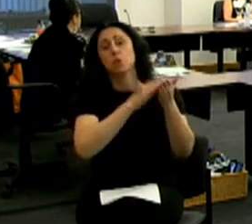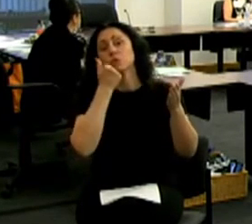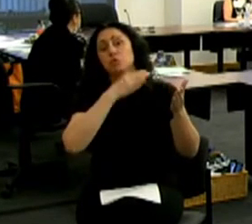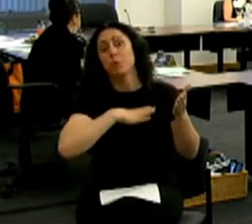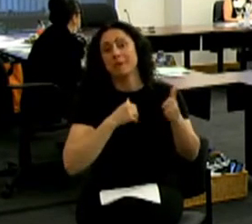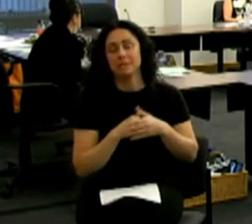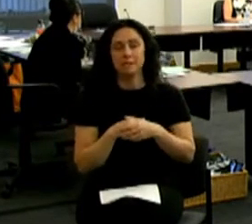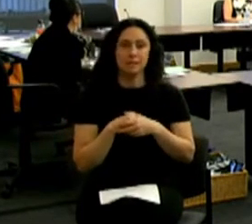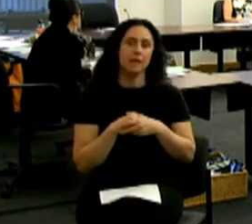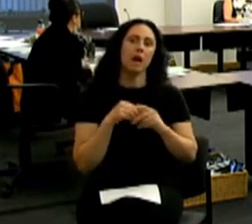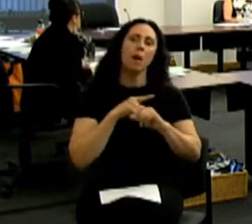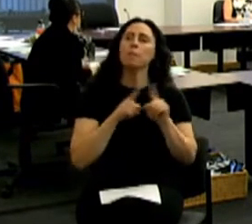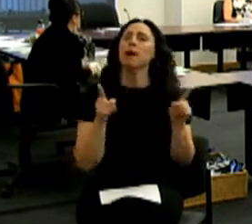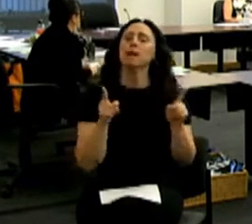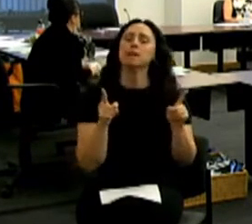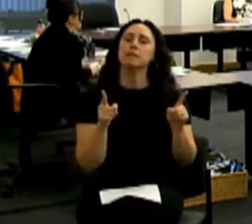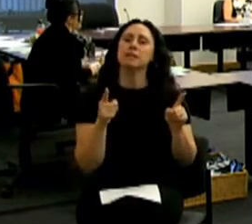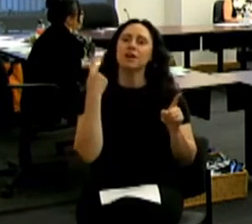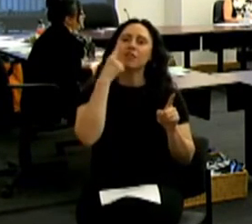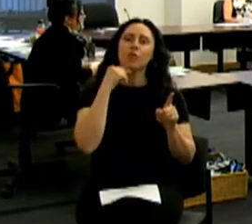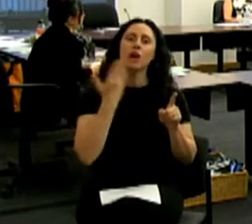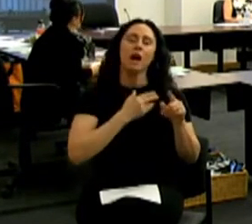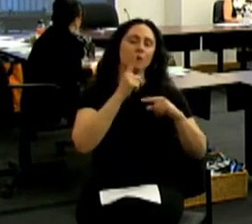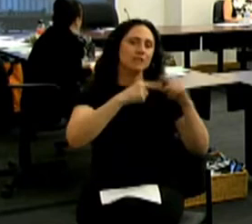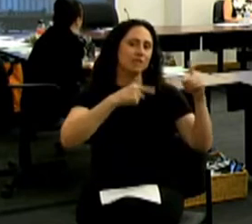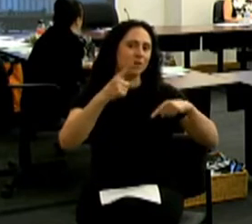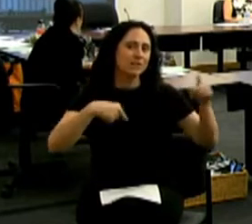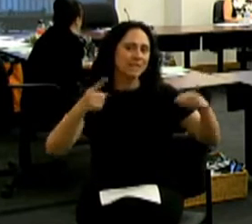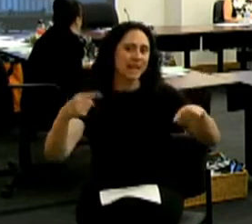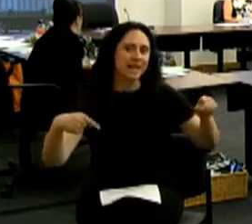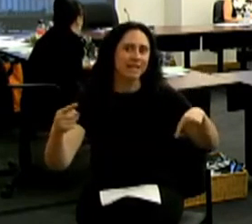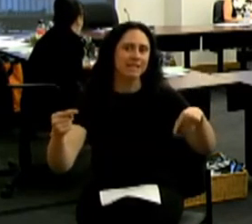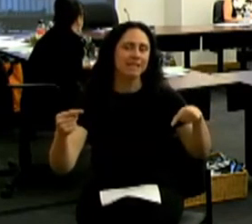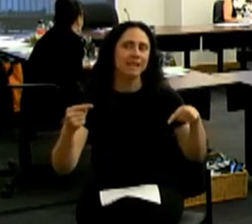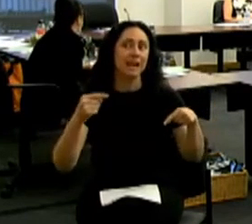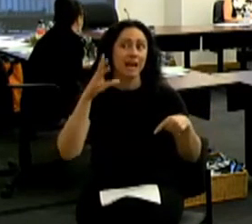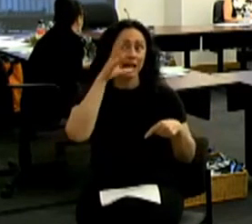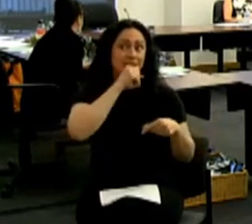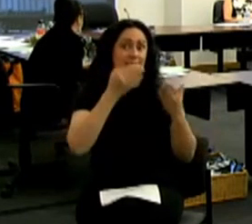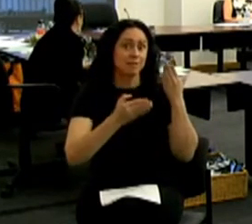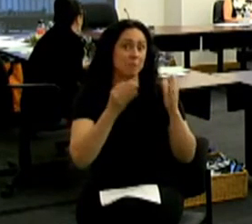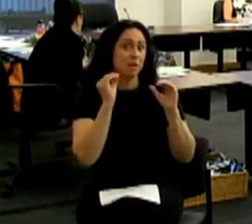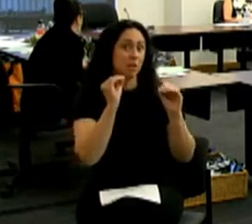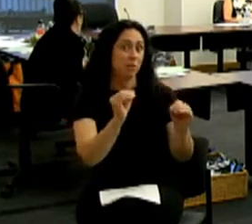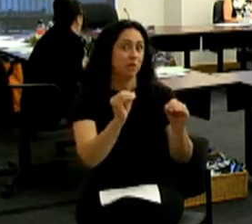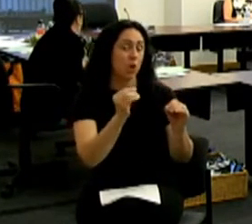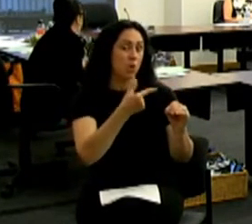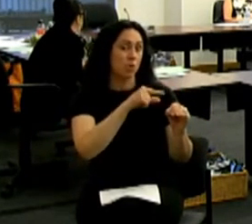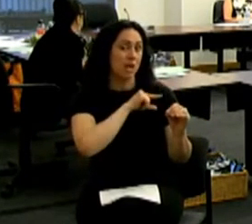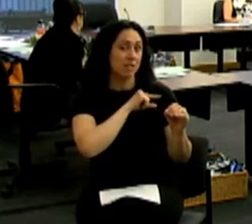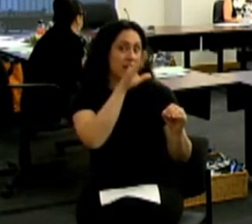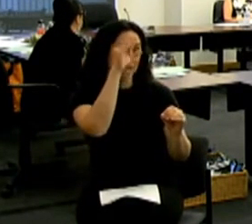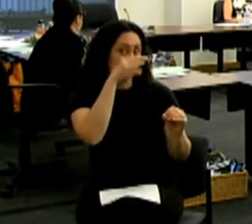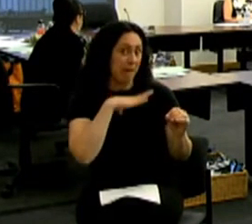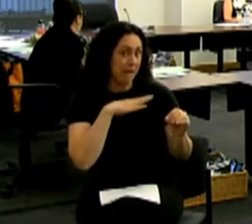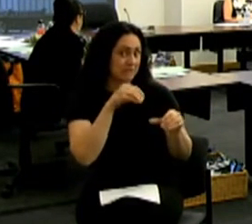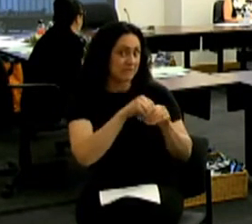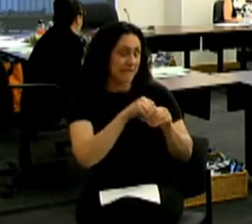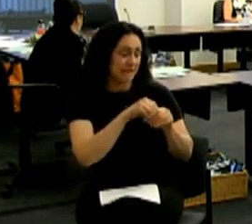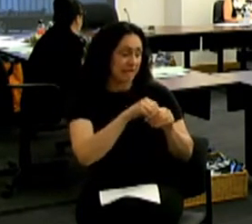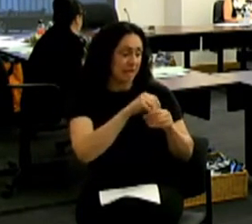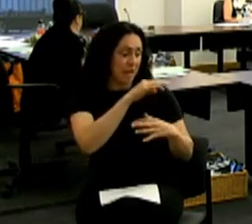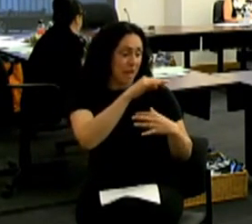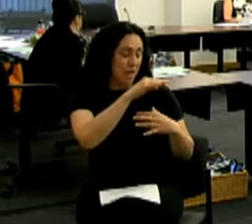kudos to women. But for our diversity, I guess maybe there were no qualified males in the pool